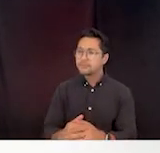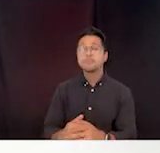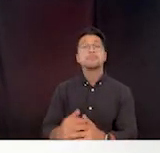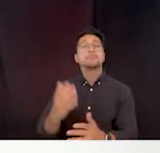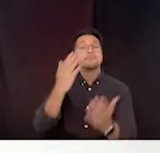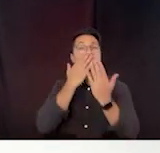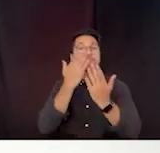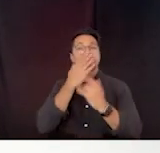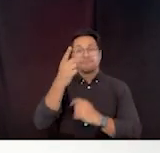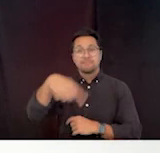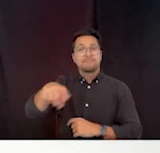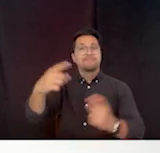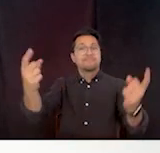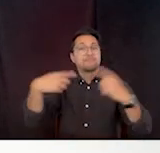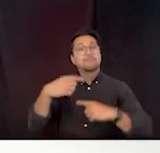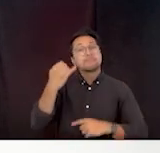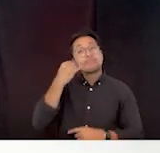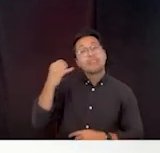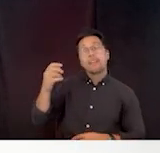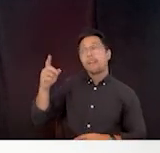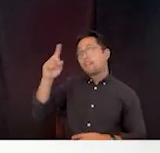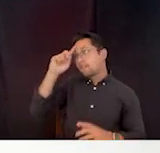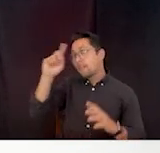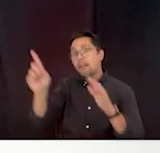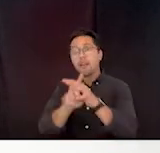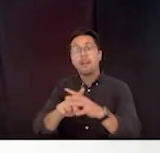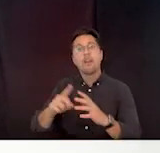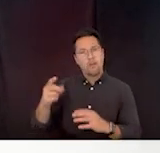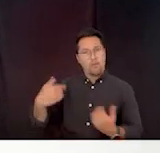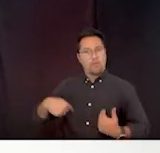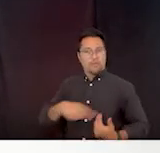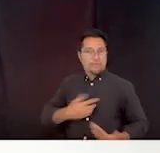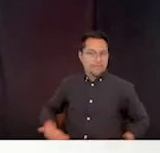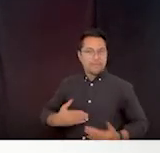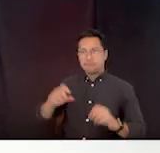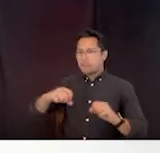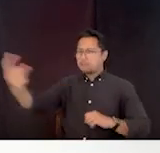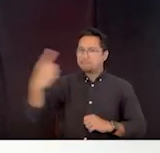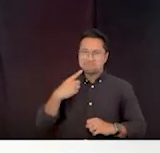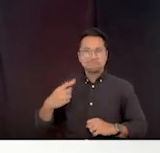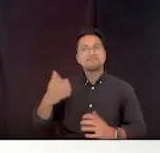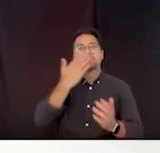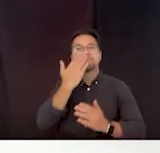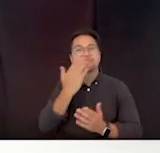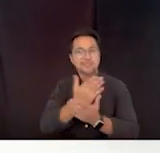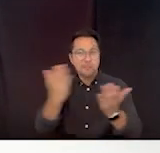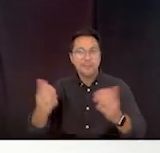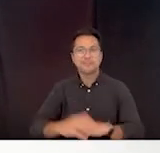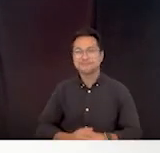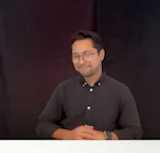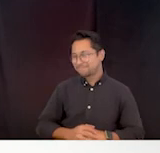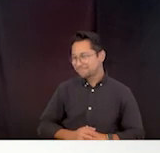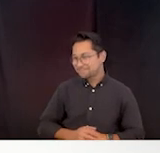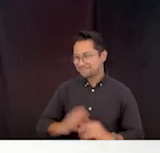Well, we thank you guys for coming. And if you do have questions, we're up here, and feel free to come and chat with us. Thank you so much.